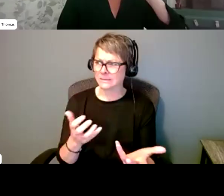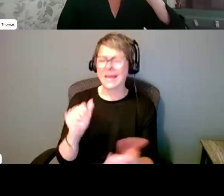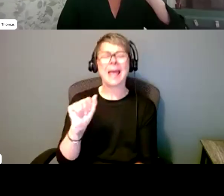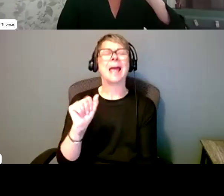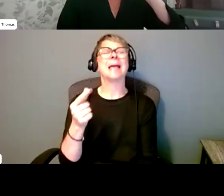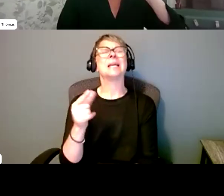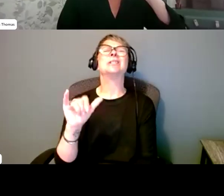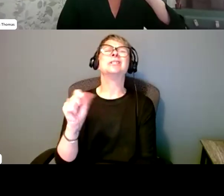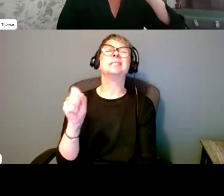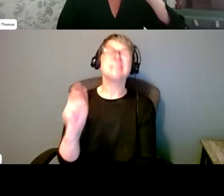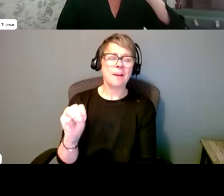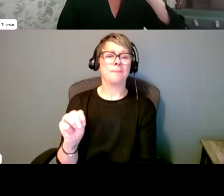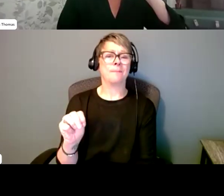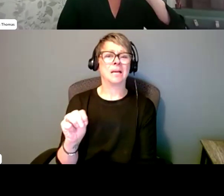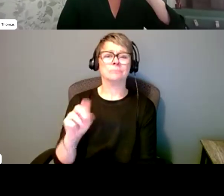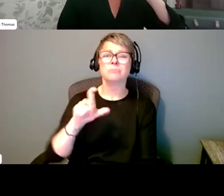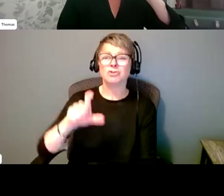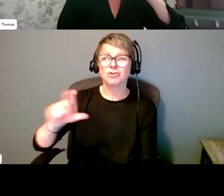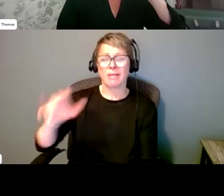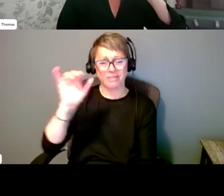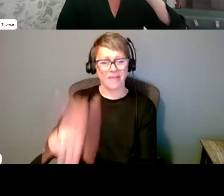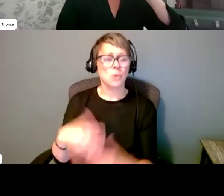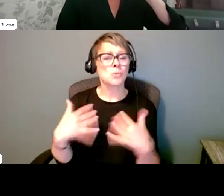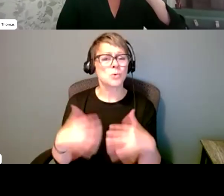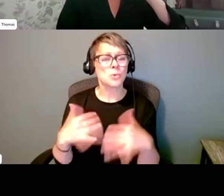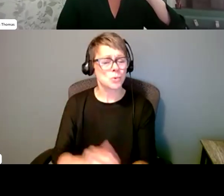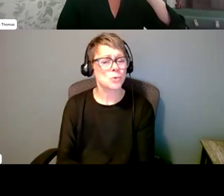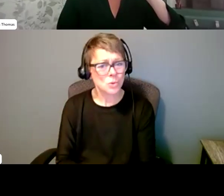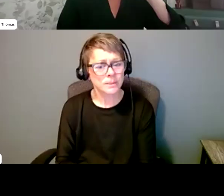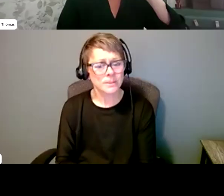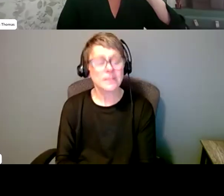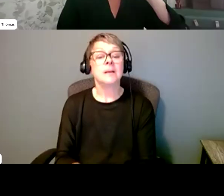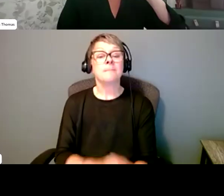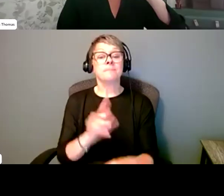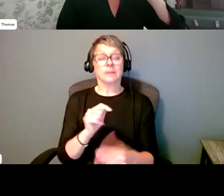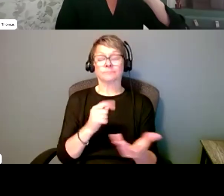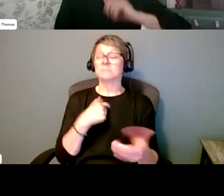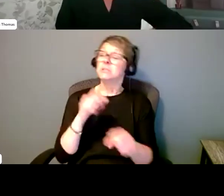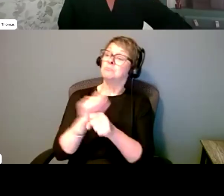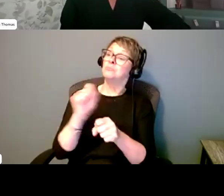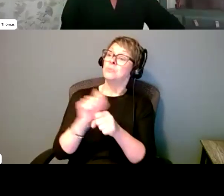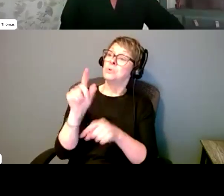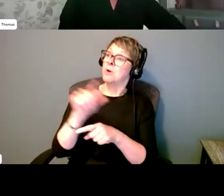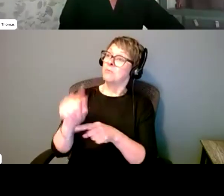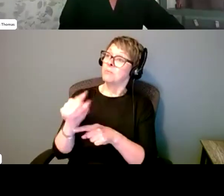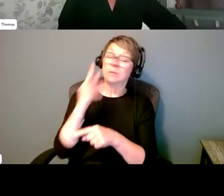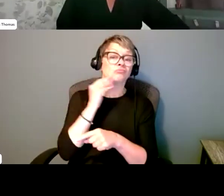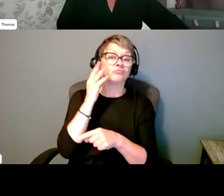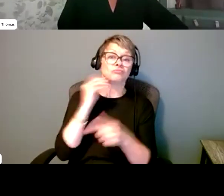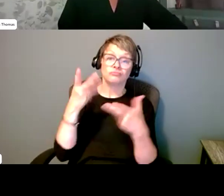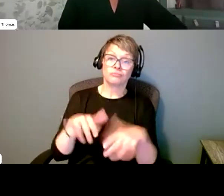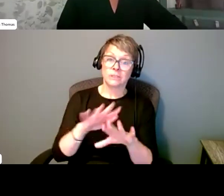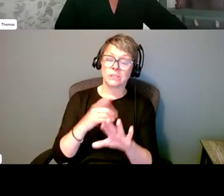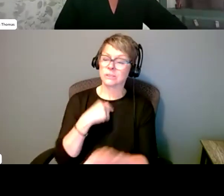it's just, the reason. So out of that experience in government, I thought about that, and